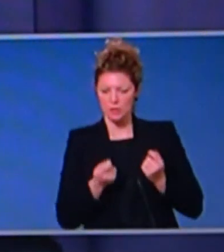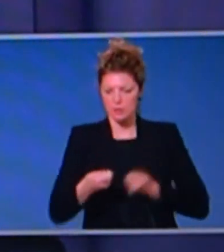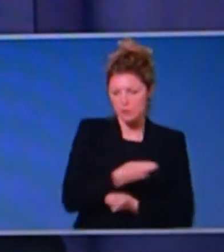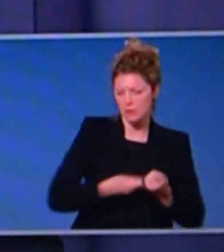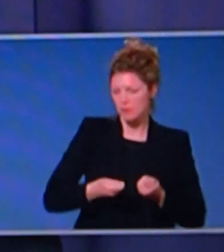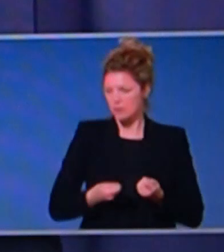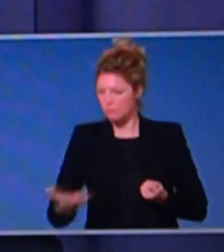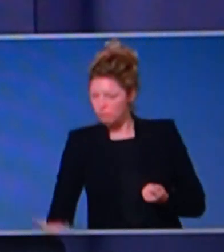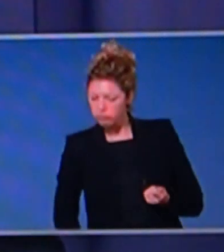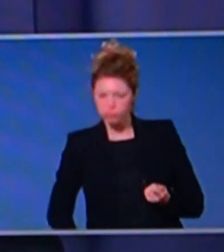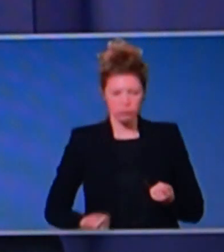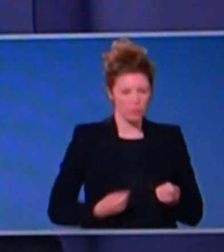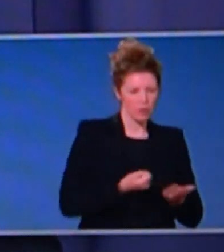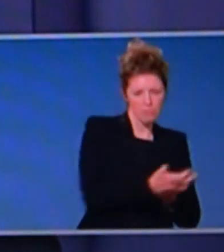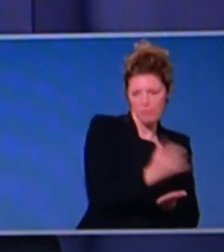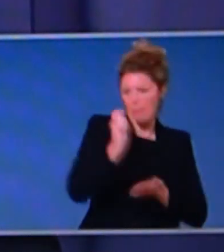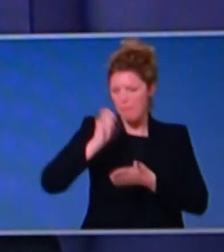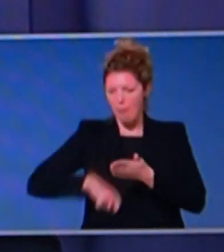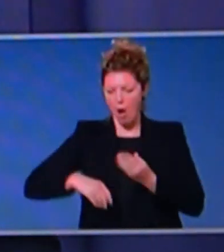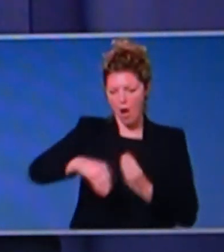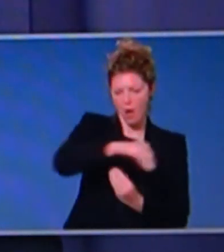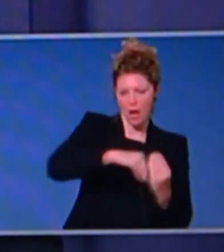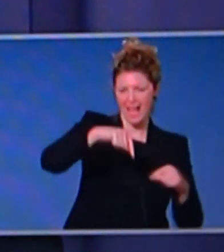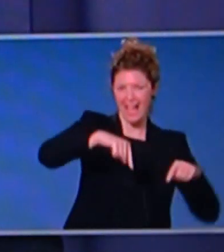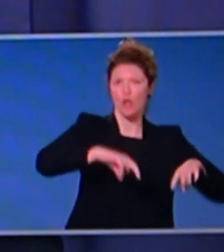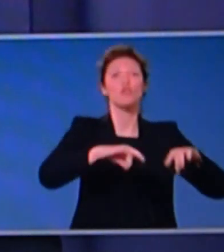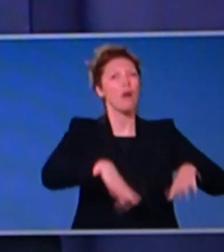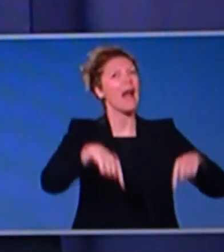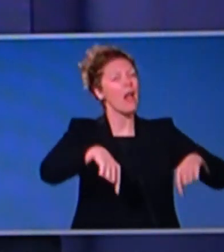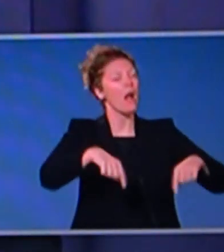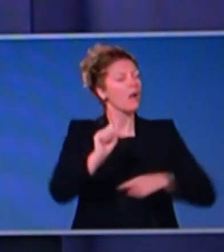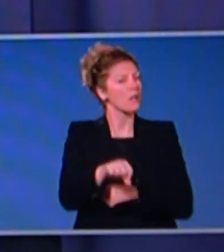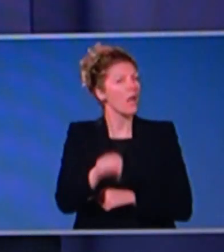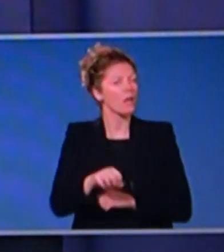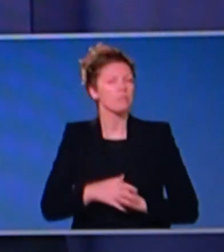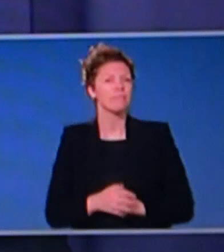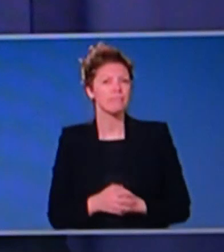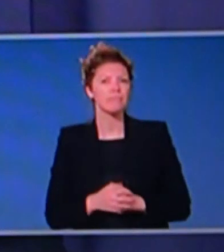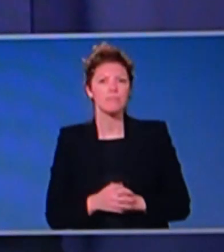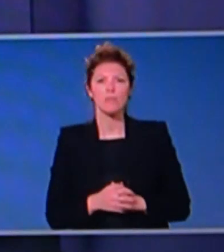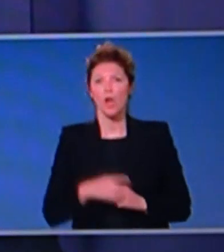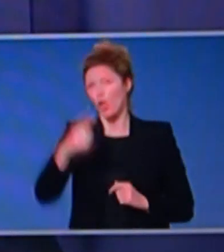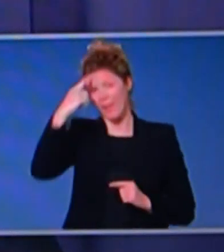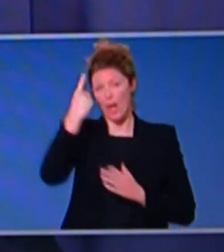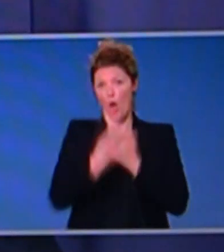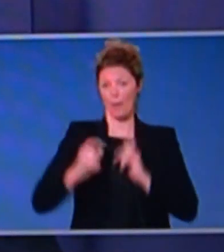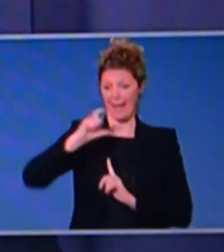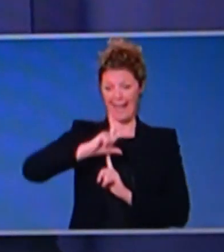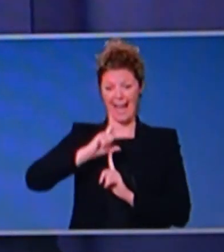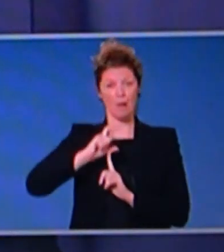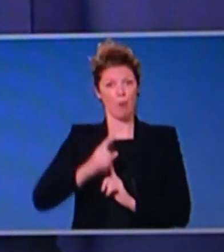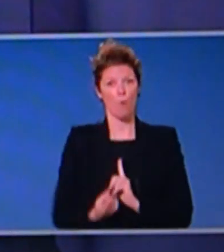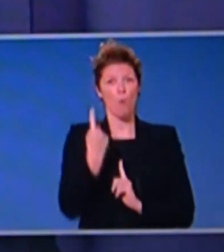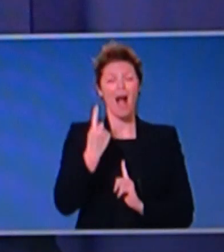be successful. That's what the road back looks like. It doesn't look like, you know, an industry run from Canberra. It looks like